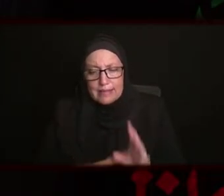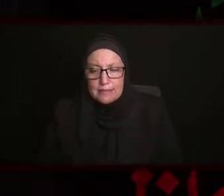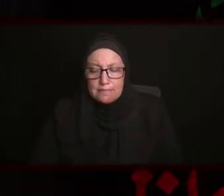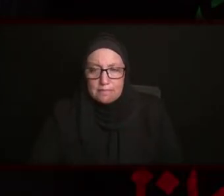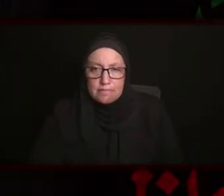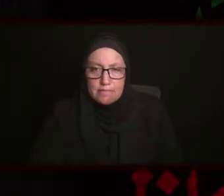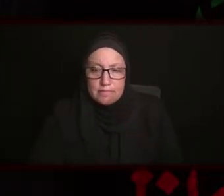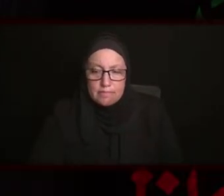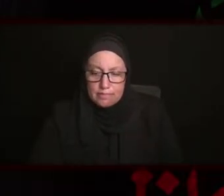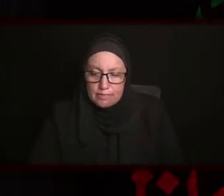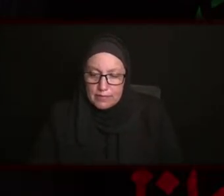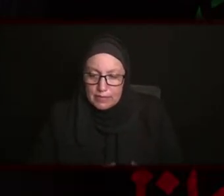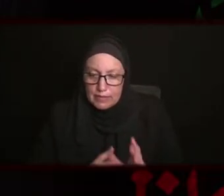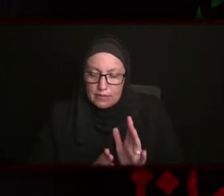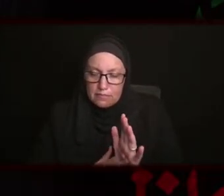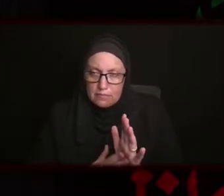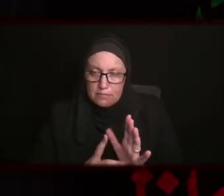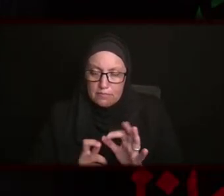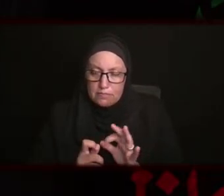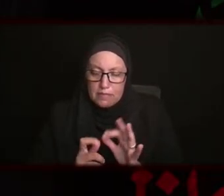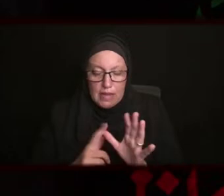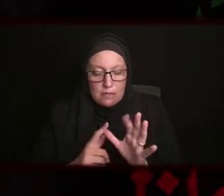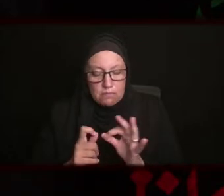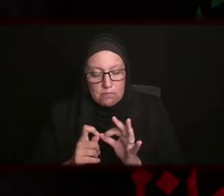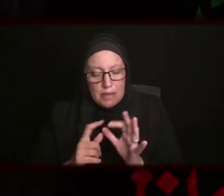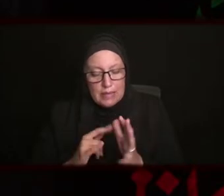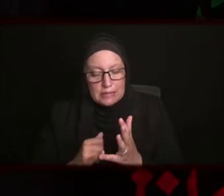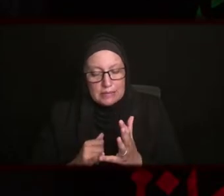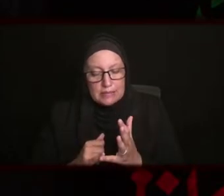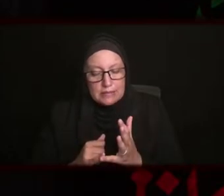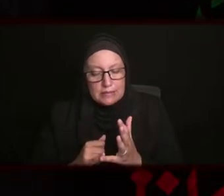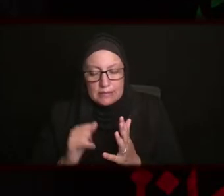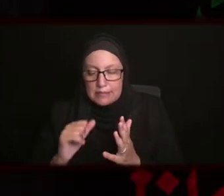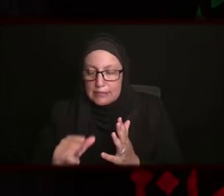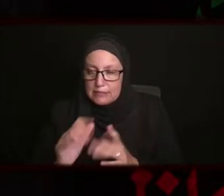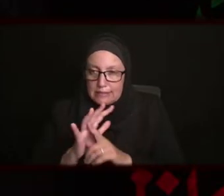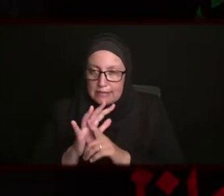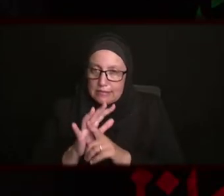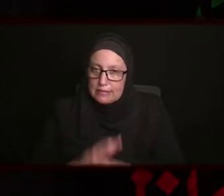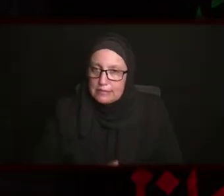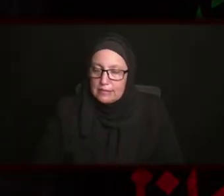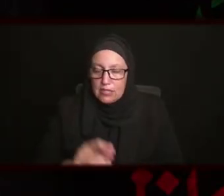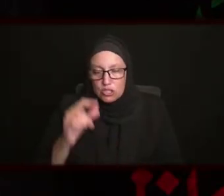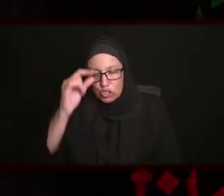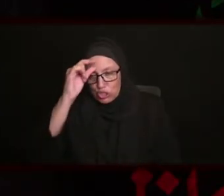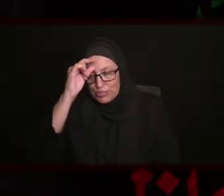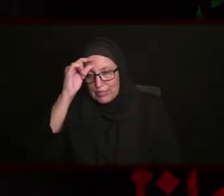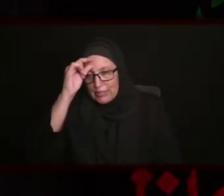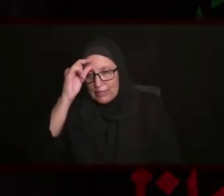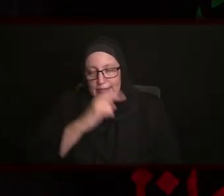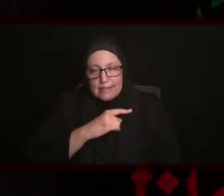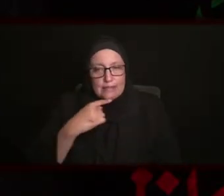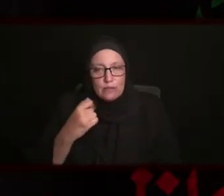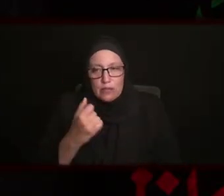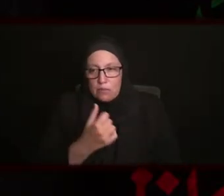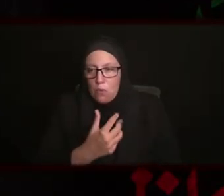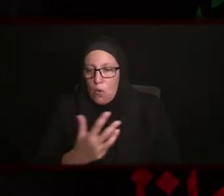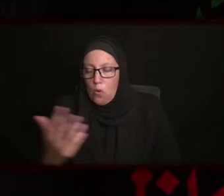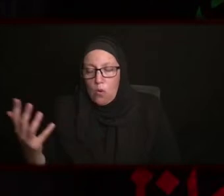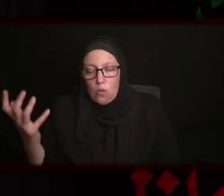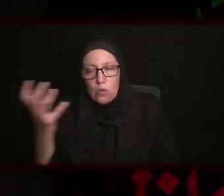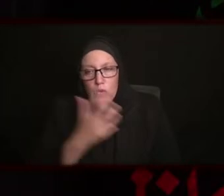was notorious in killing and oppressing the Shi'as at the time. He faced